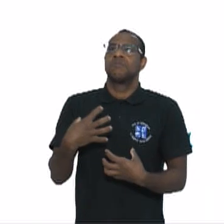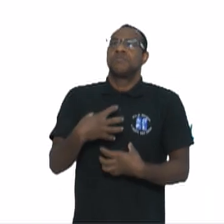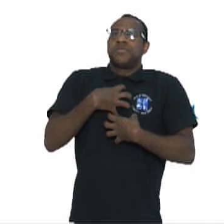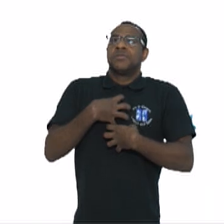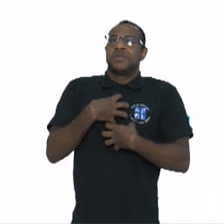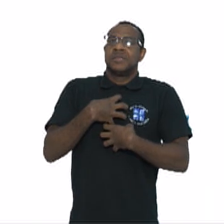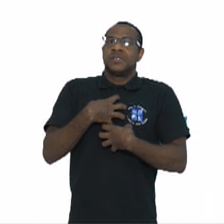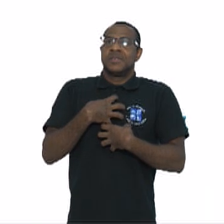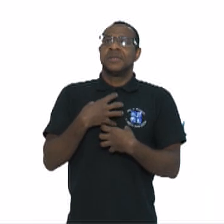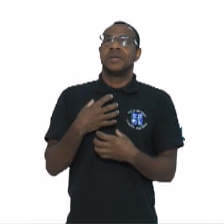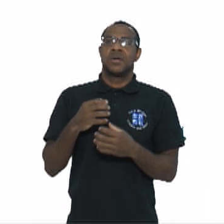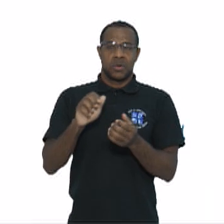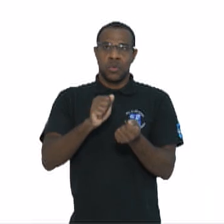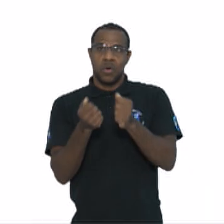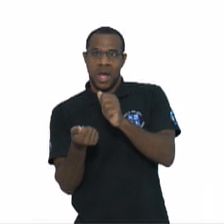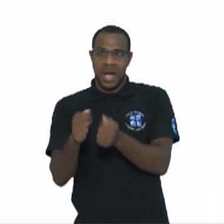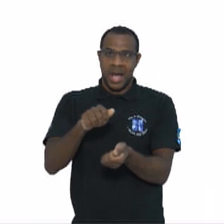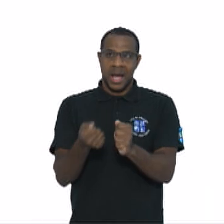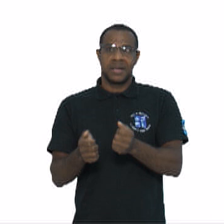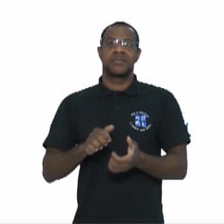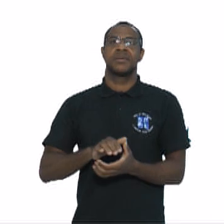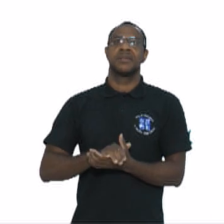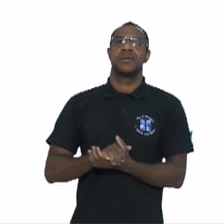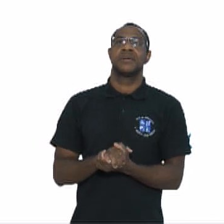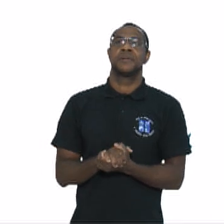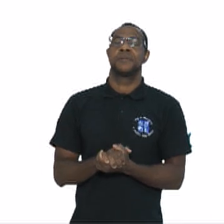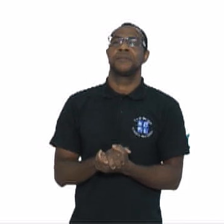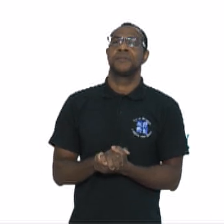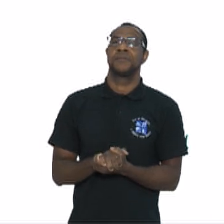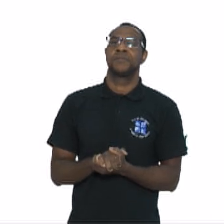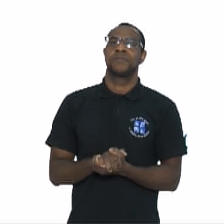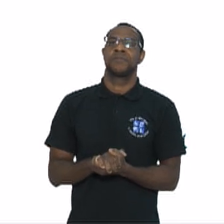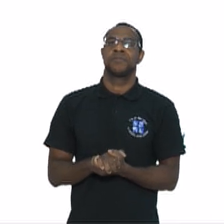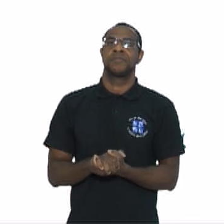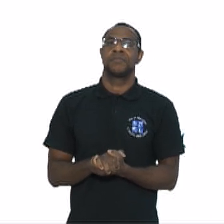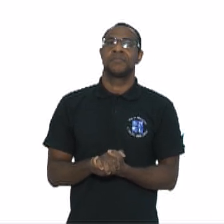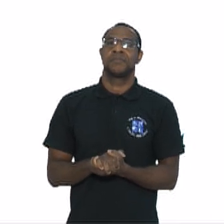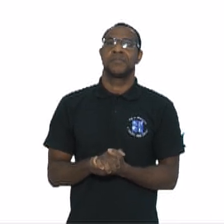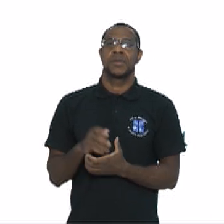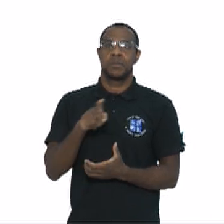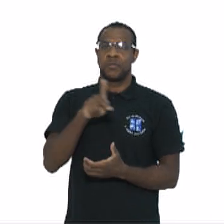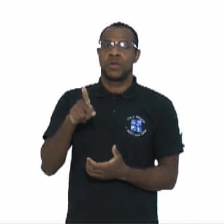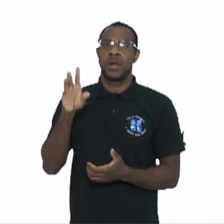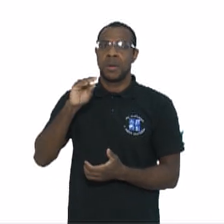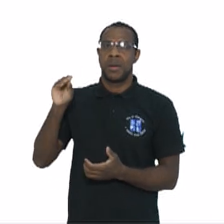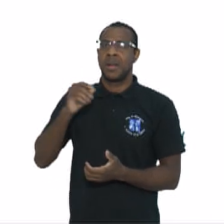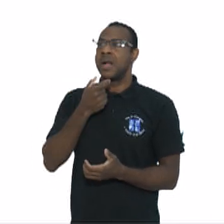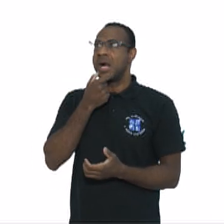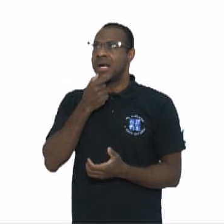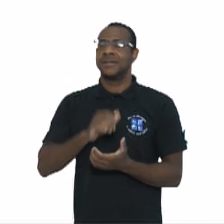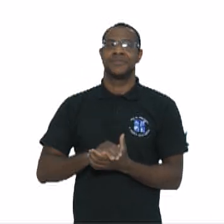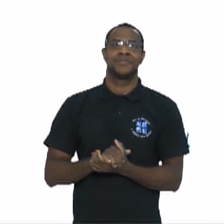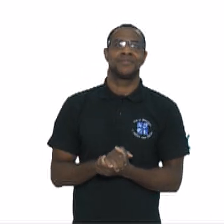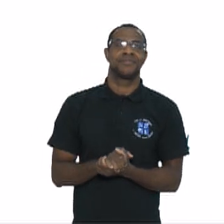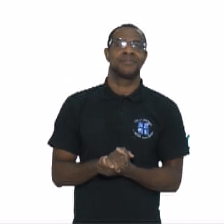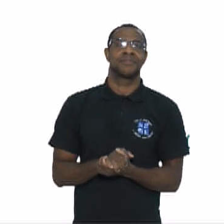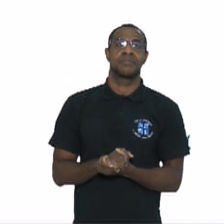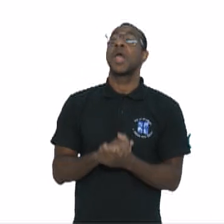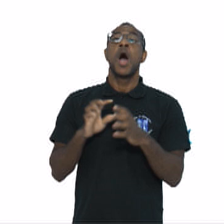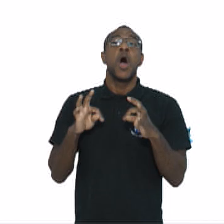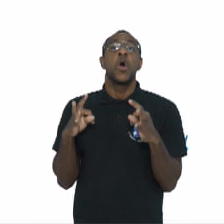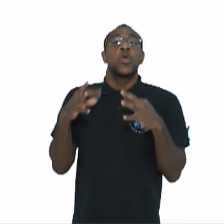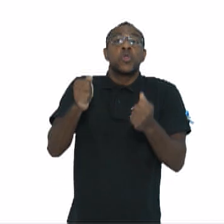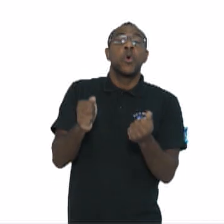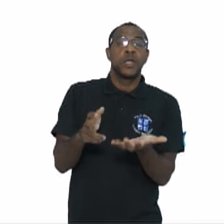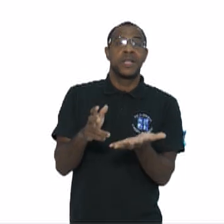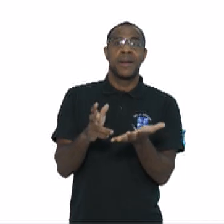Every portrait that is painted with feelings is a portrait of the artist, not of the sitter. Toda pintura